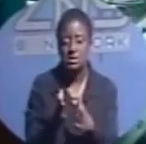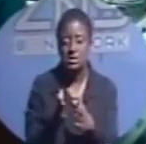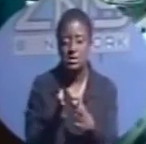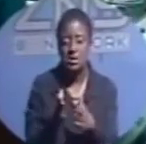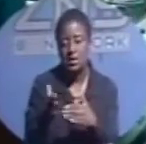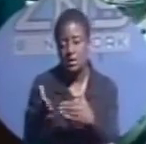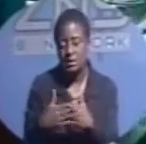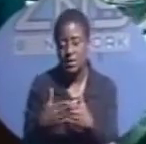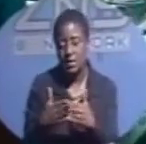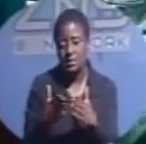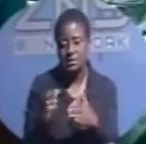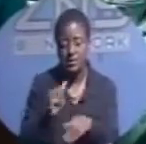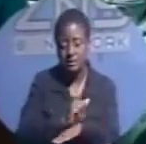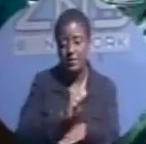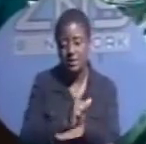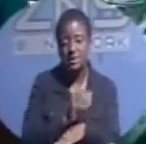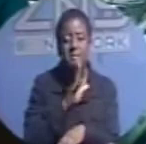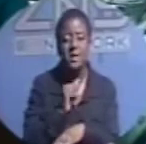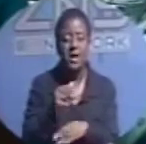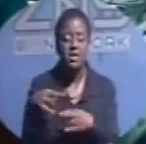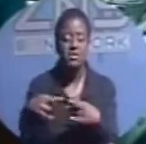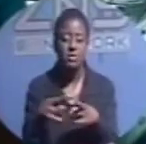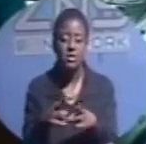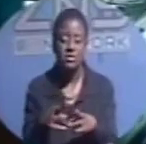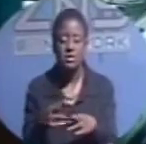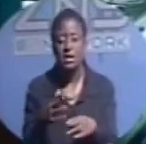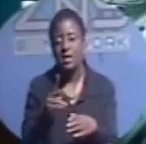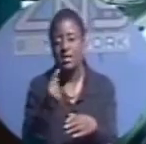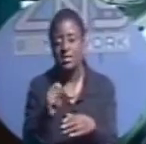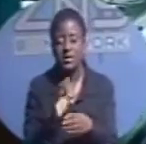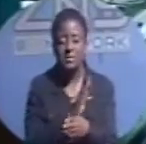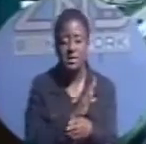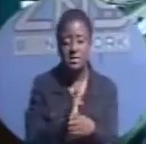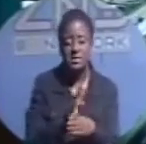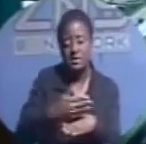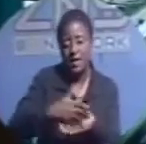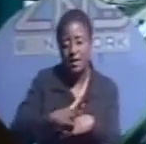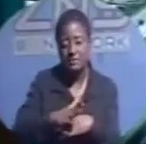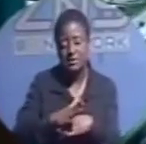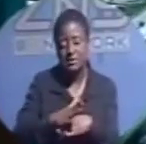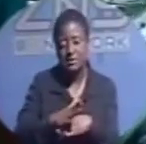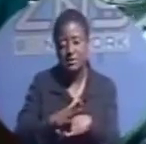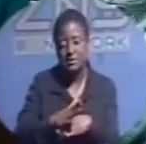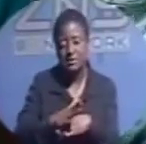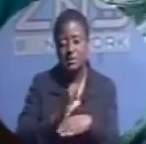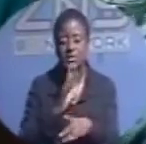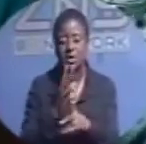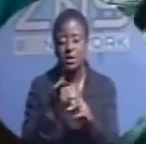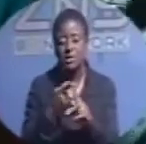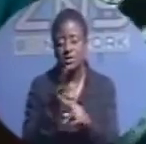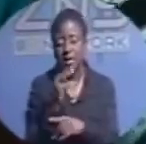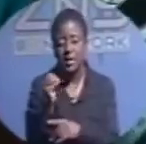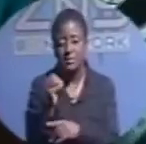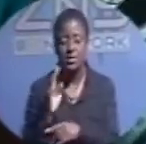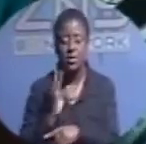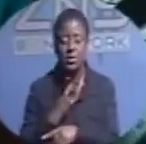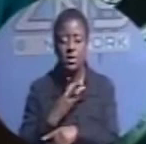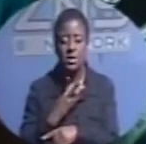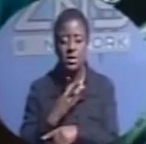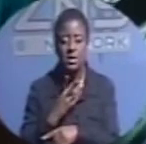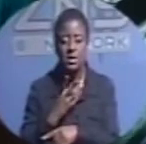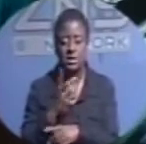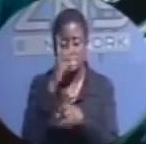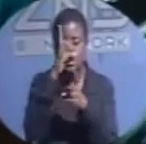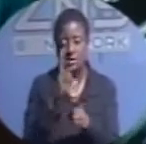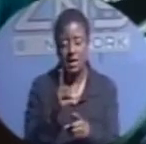are impacted by these roads, the businesses, and after having their input into it going forward, we'll decide whether we have